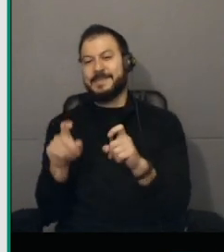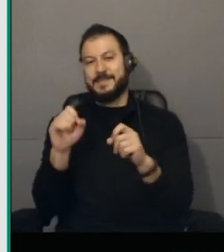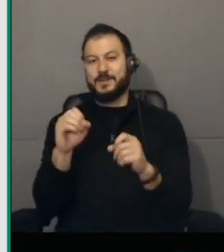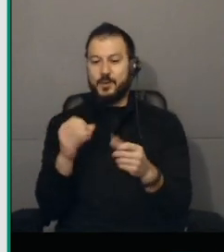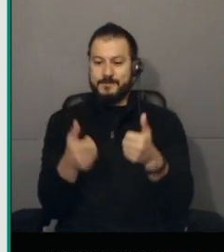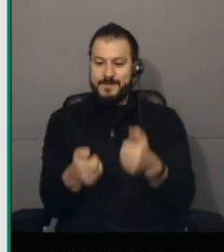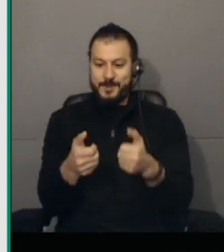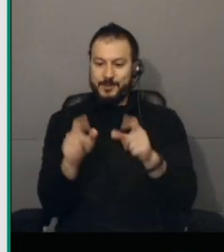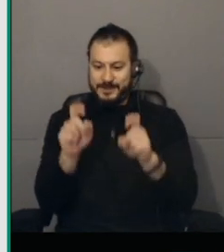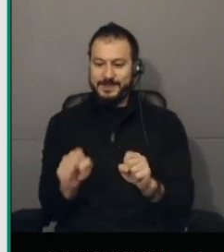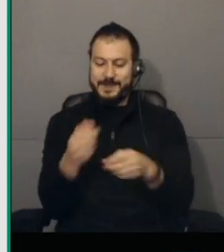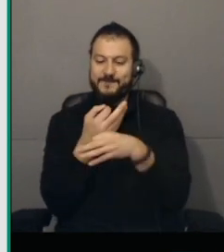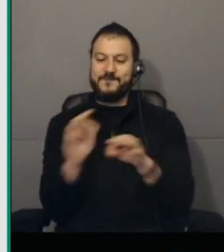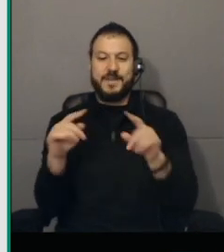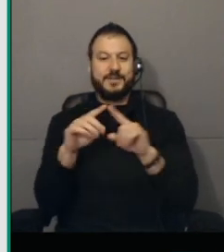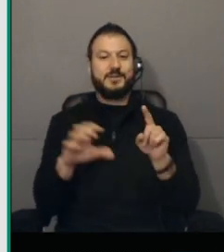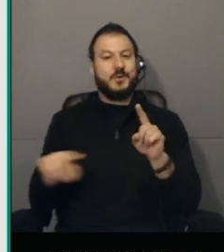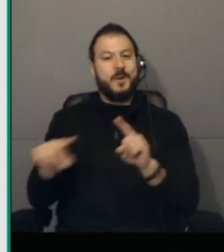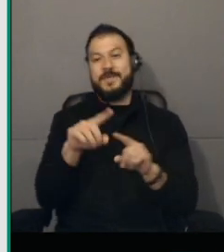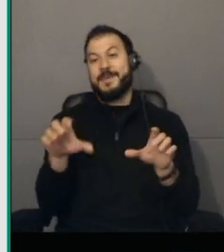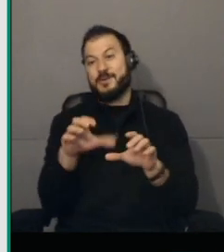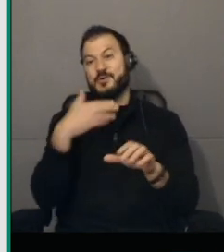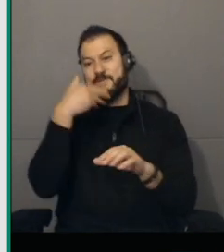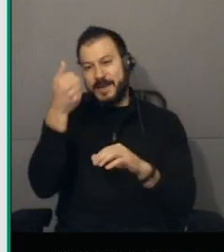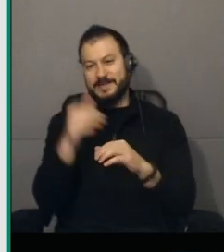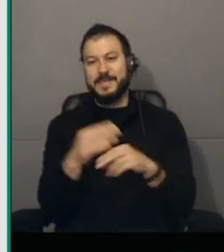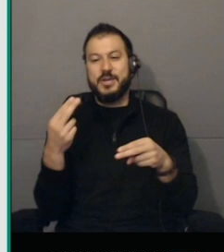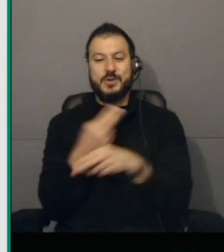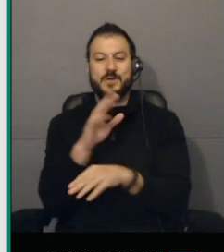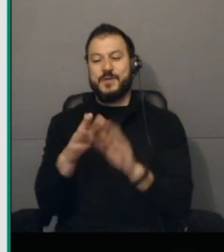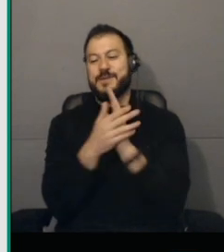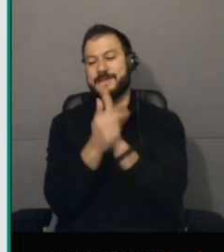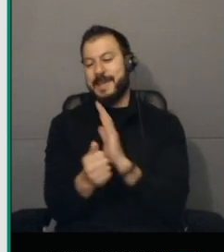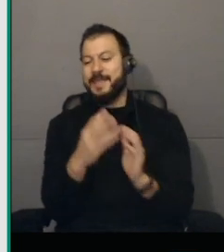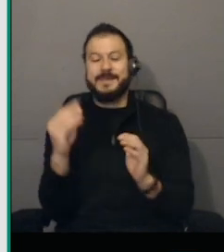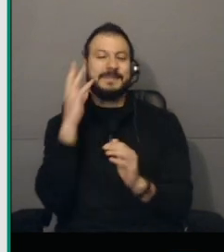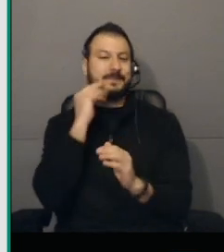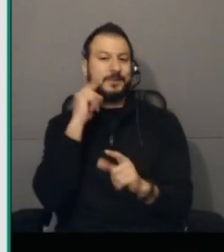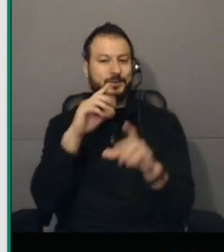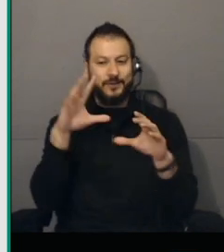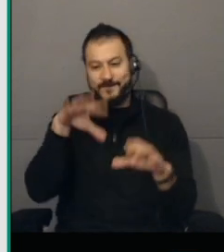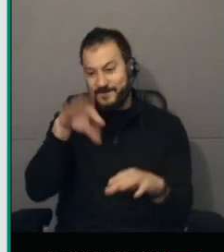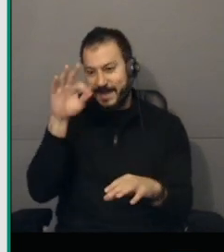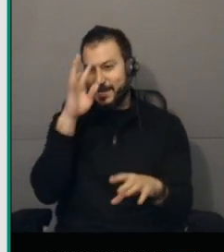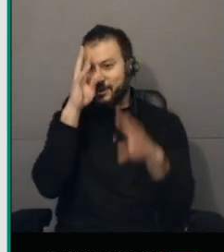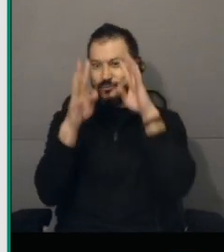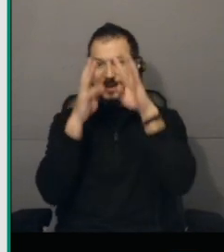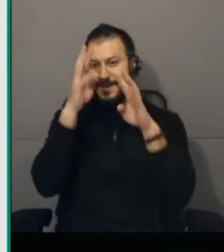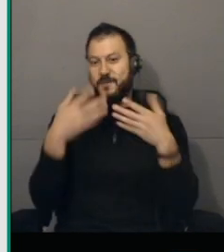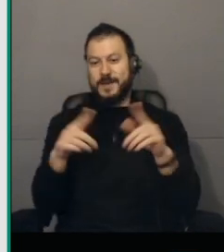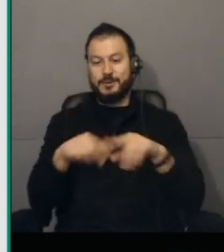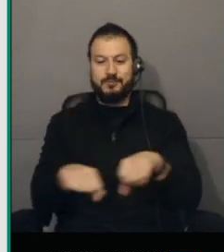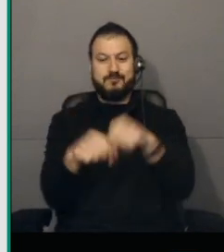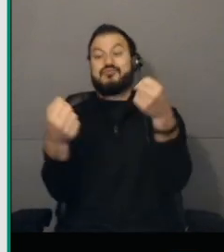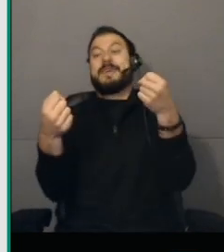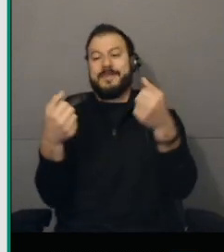manual testers may be freed up to do what they do best. Use their talent and experience to find creative ways to break the game.